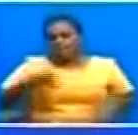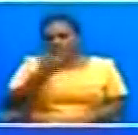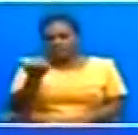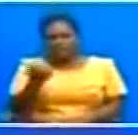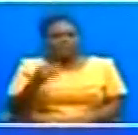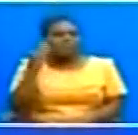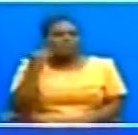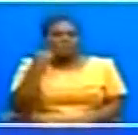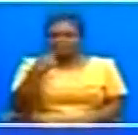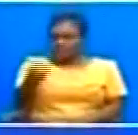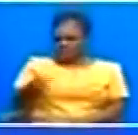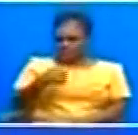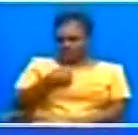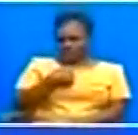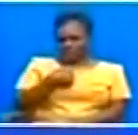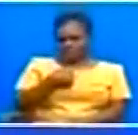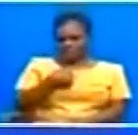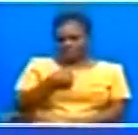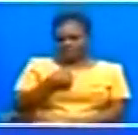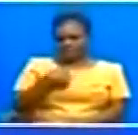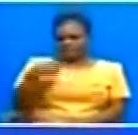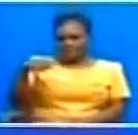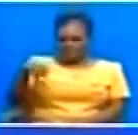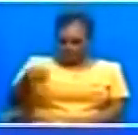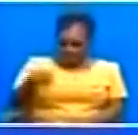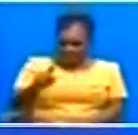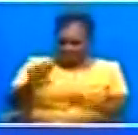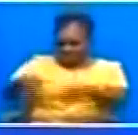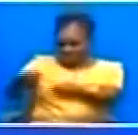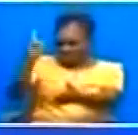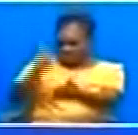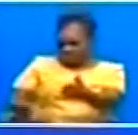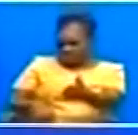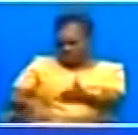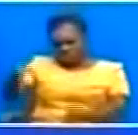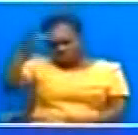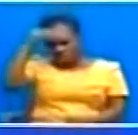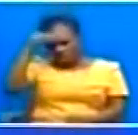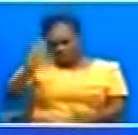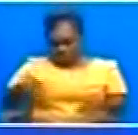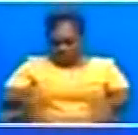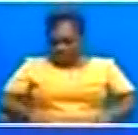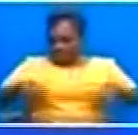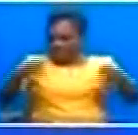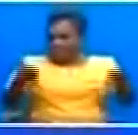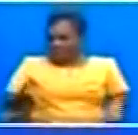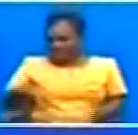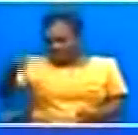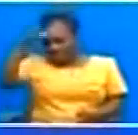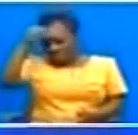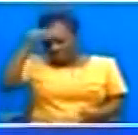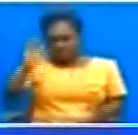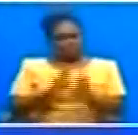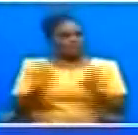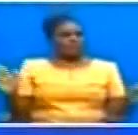mom ananieleza kwamba kitu yeye ananipatia saa hizi ni elimu, kwa sababu kwa maisha sasa bila elimu huwezi